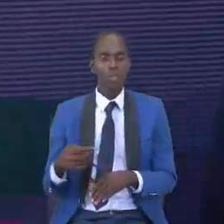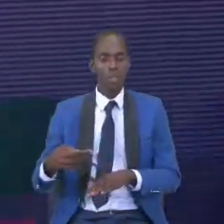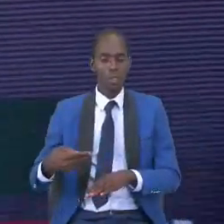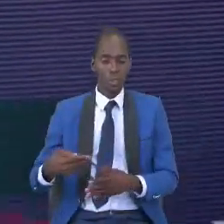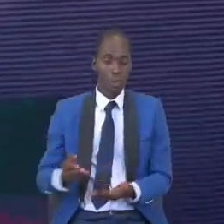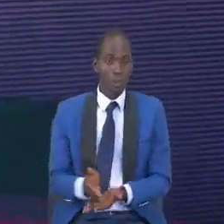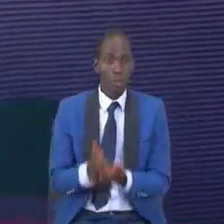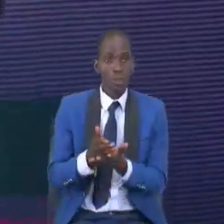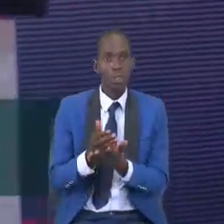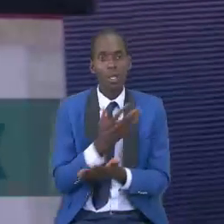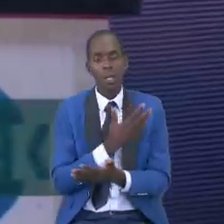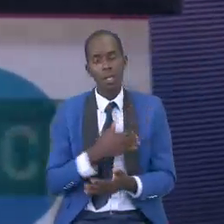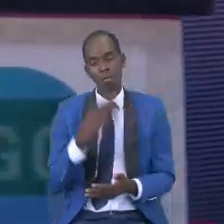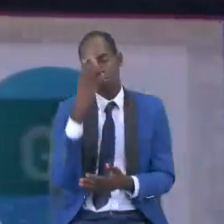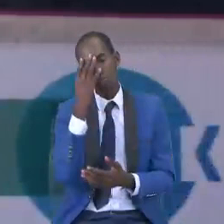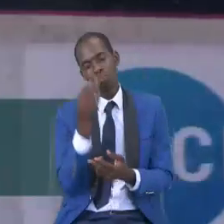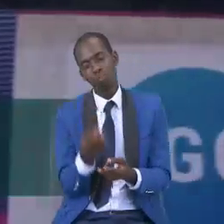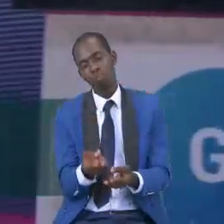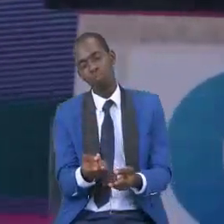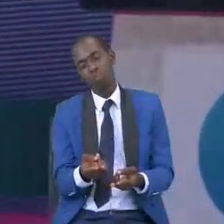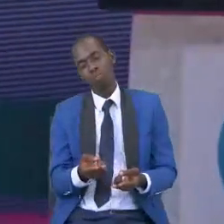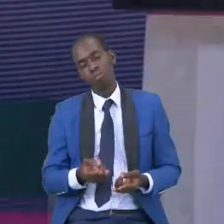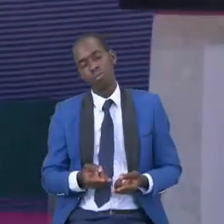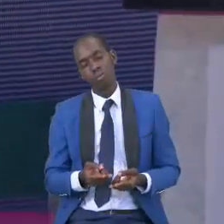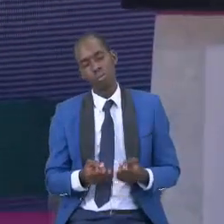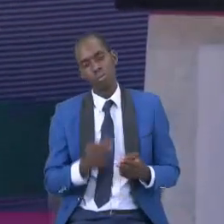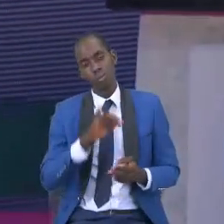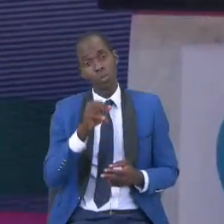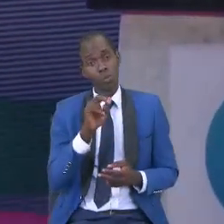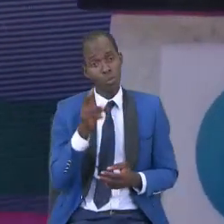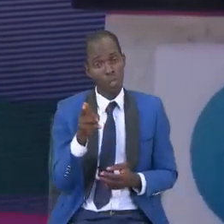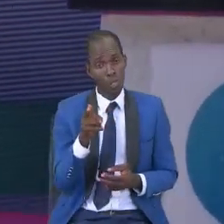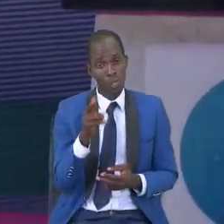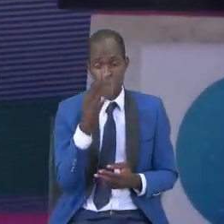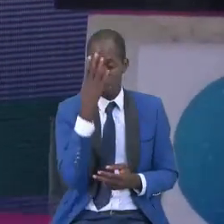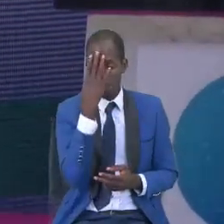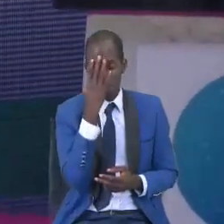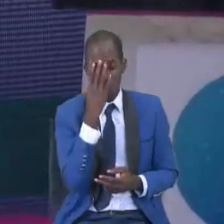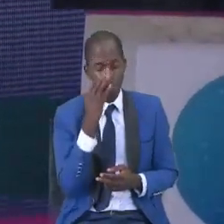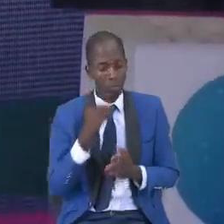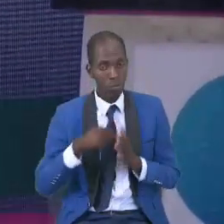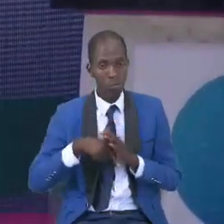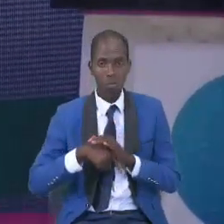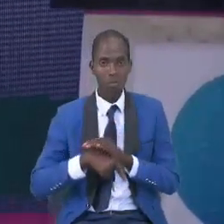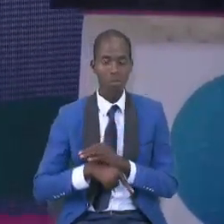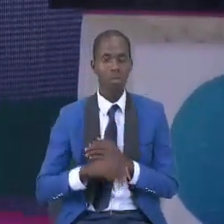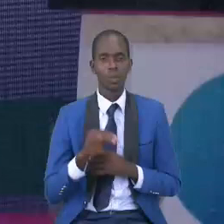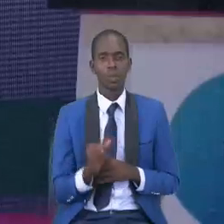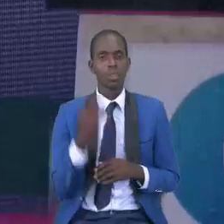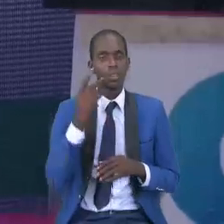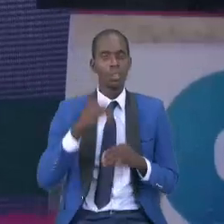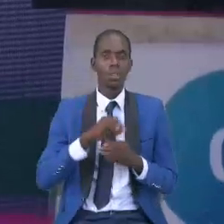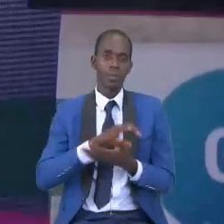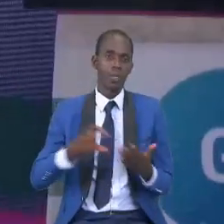asleep. Jonah, fast asleep. Look at verse 6. In verse 6 it says, so the